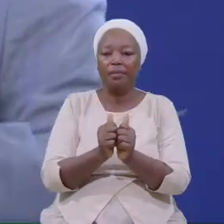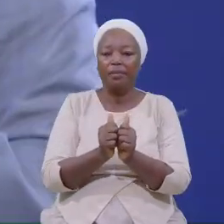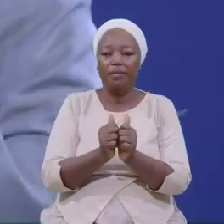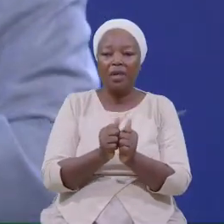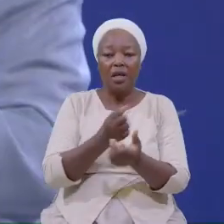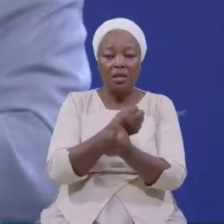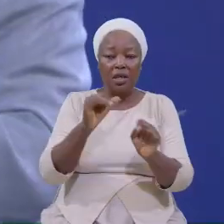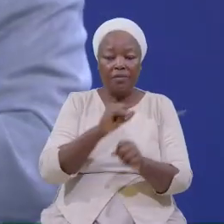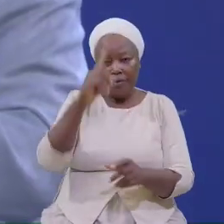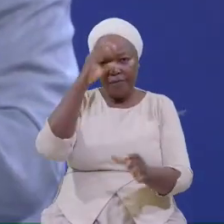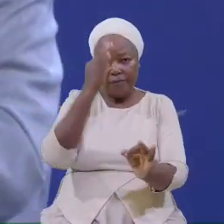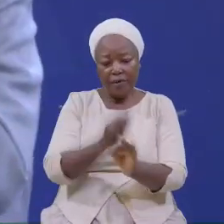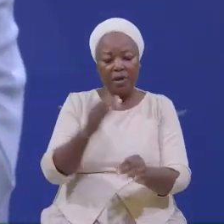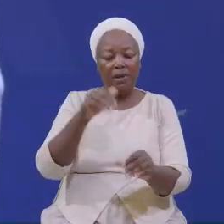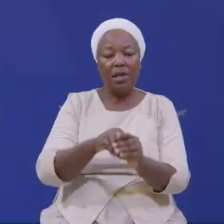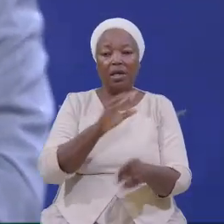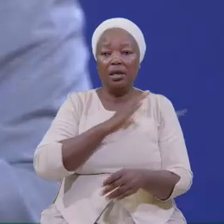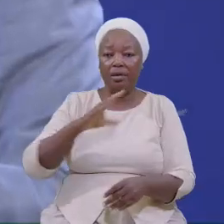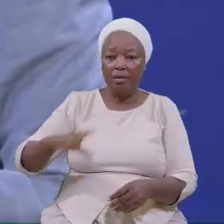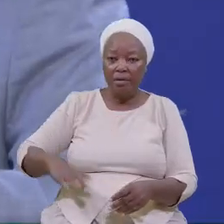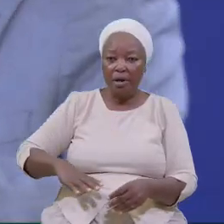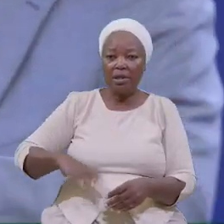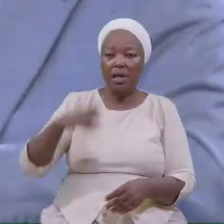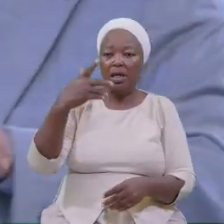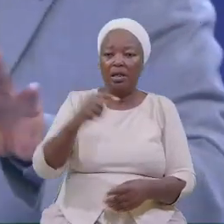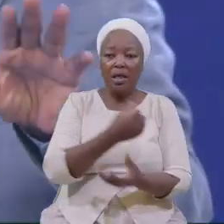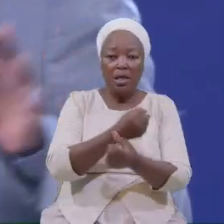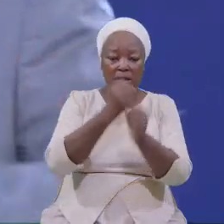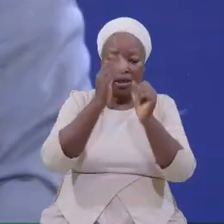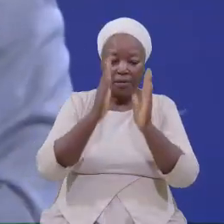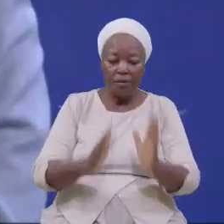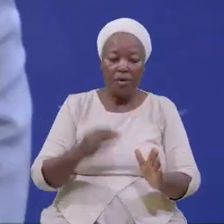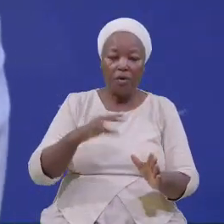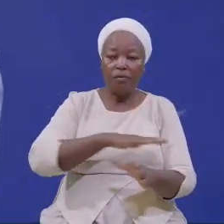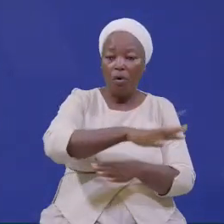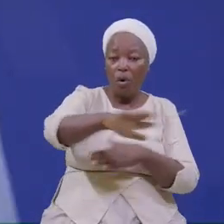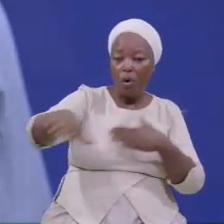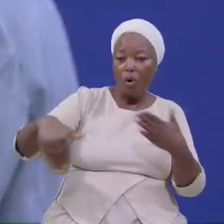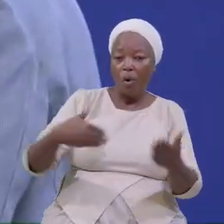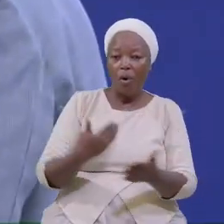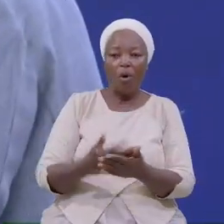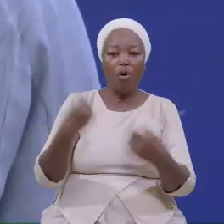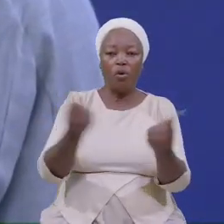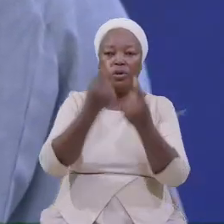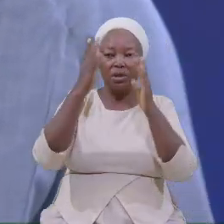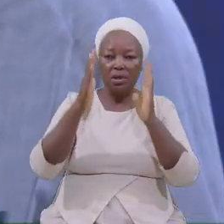Saving faith in Christ, the Savior of all sinners.